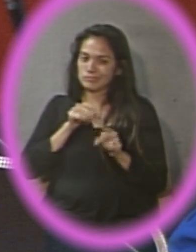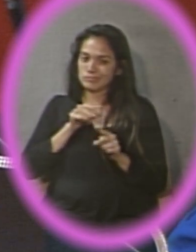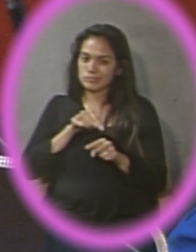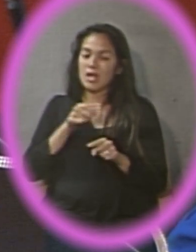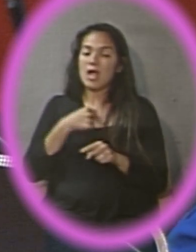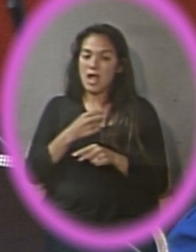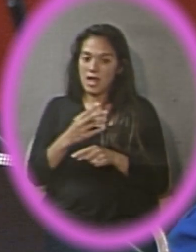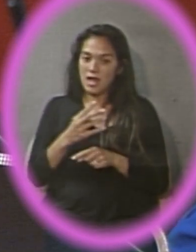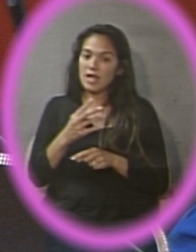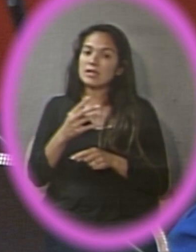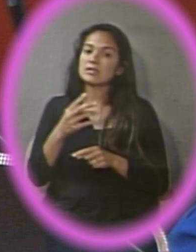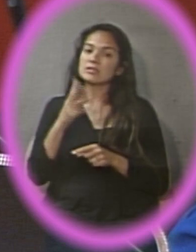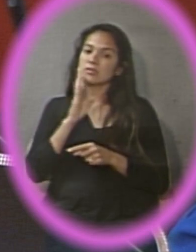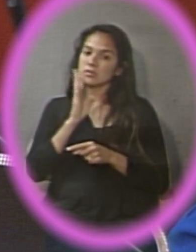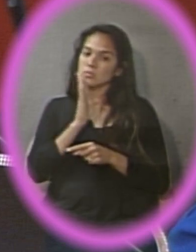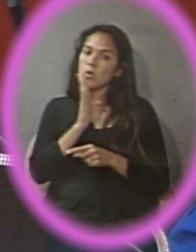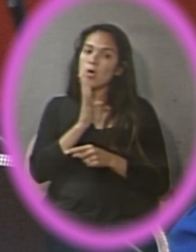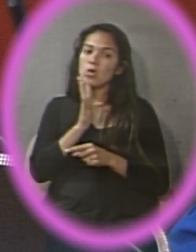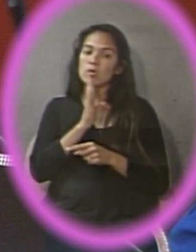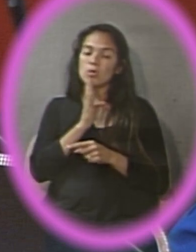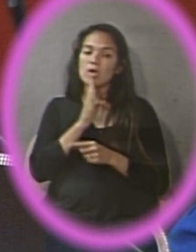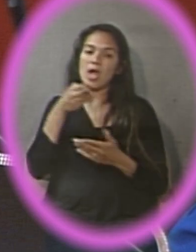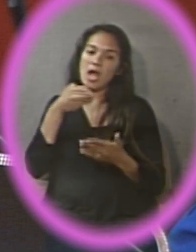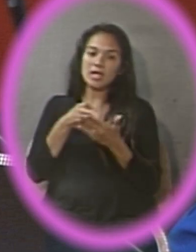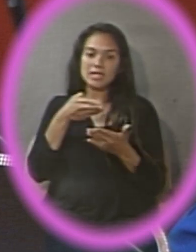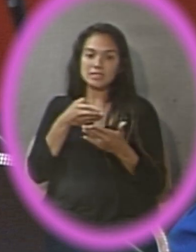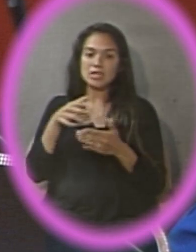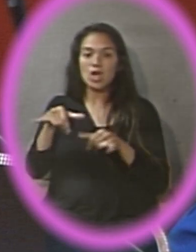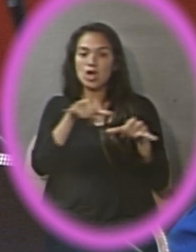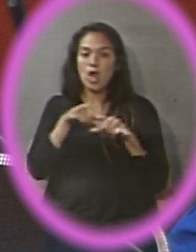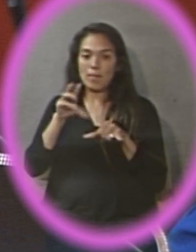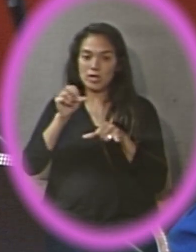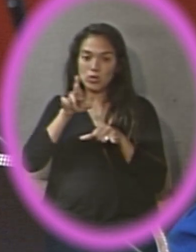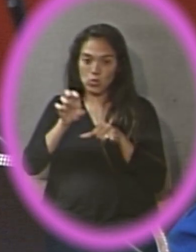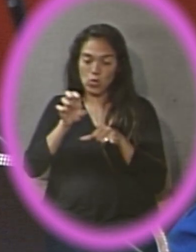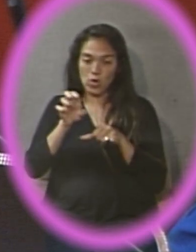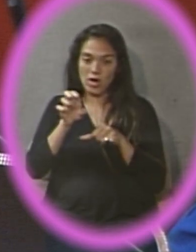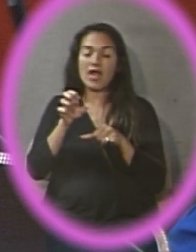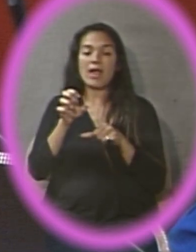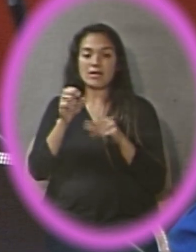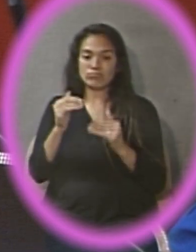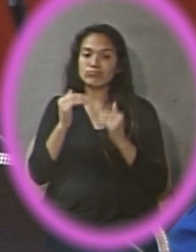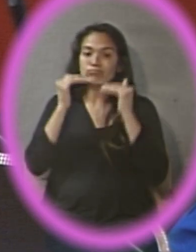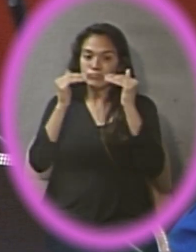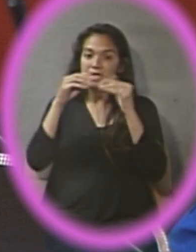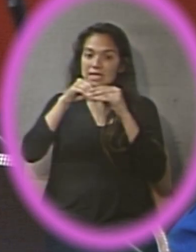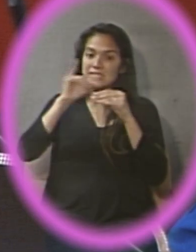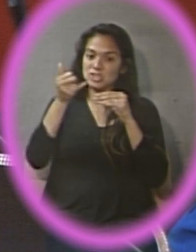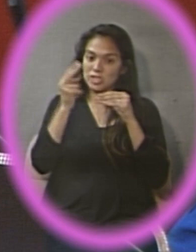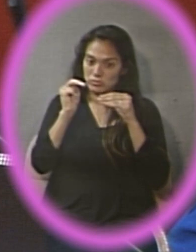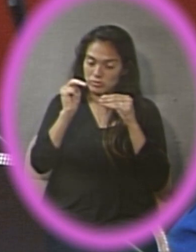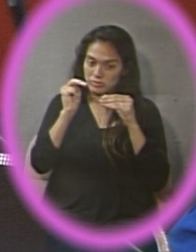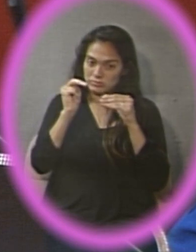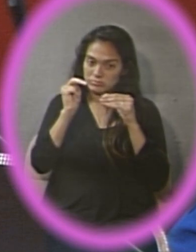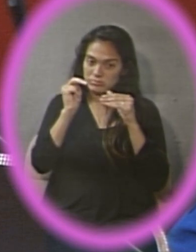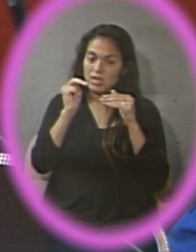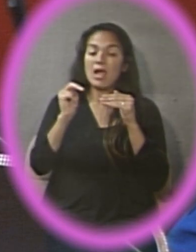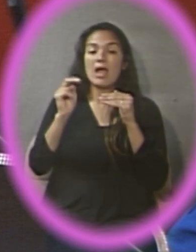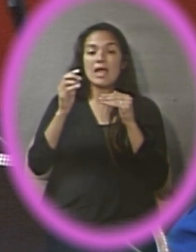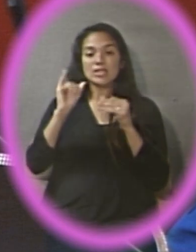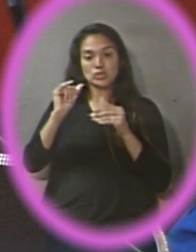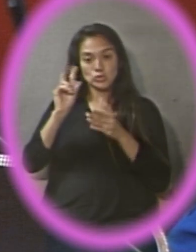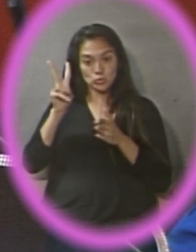against the Common Core. It was repealed in January. Around 2015, I spoke against what was